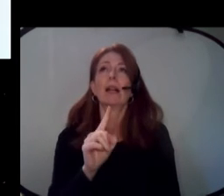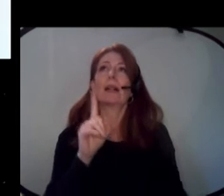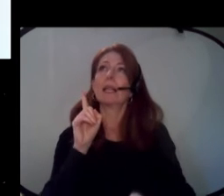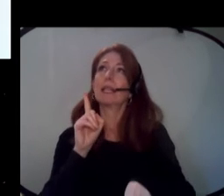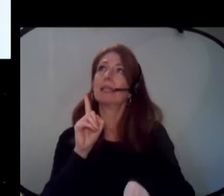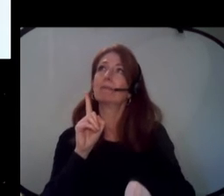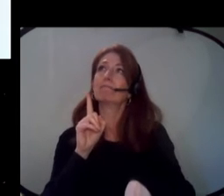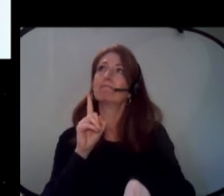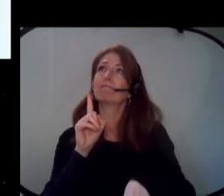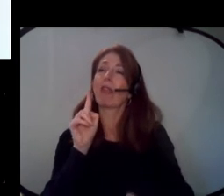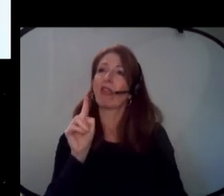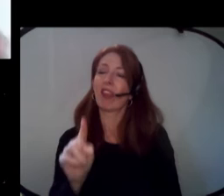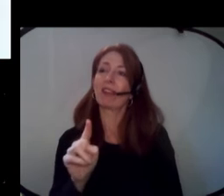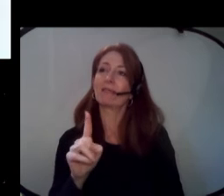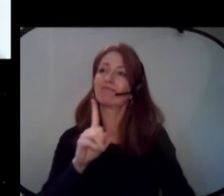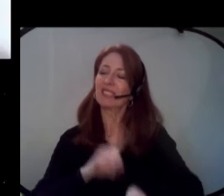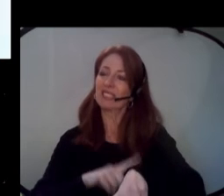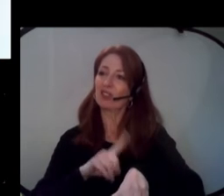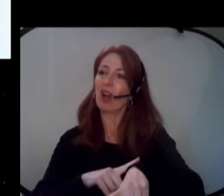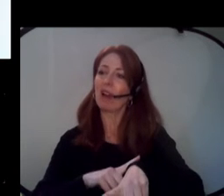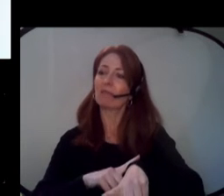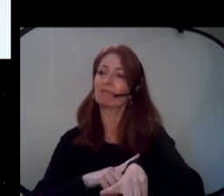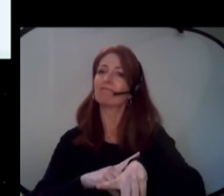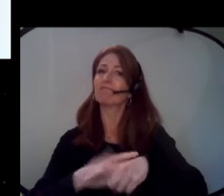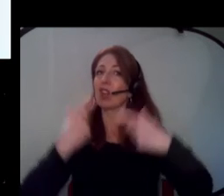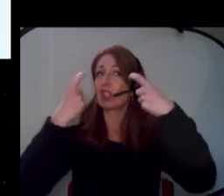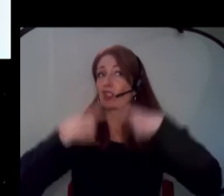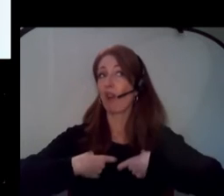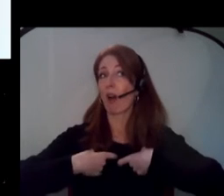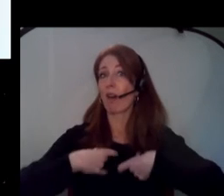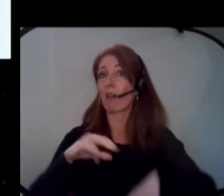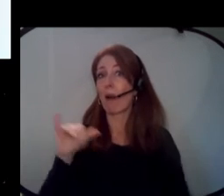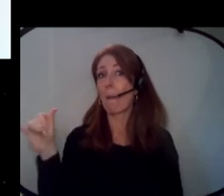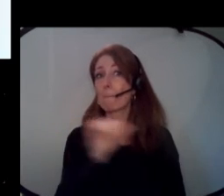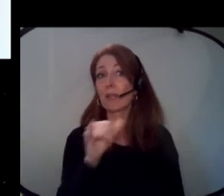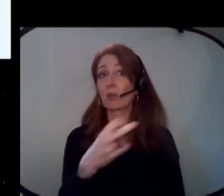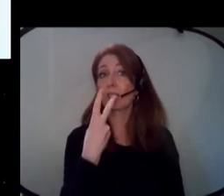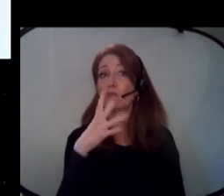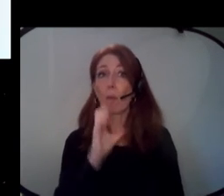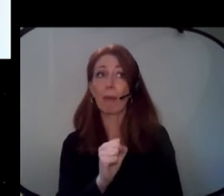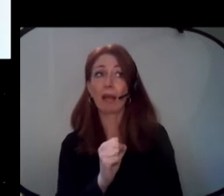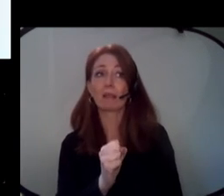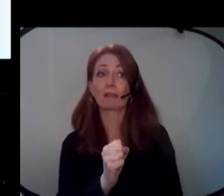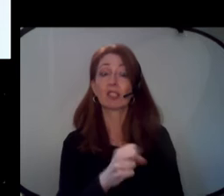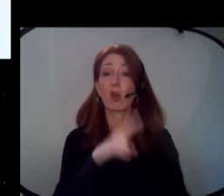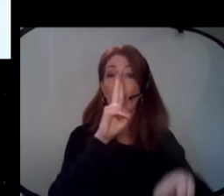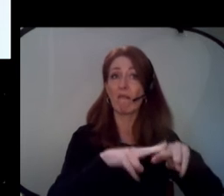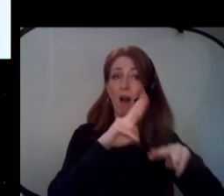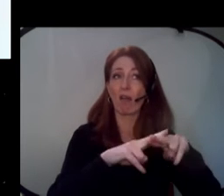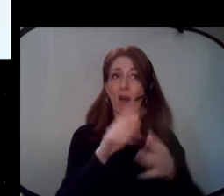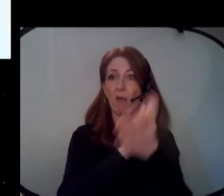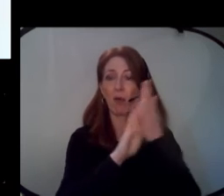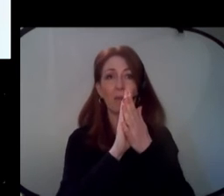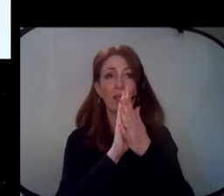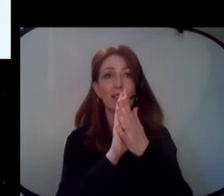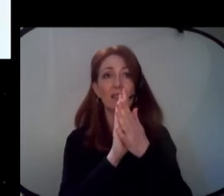basically of between these two men, between the father, whose property, his daughter, has been devalued because she's no